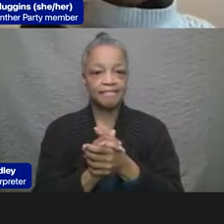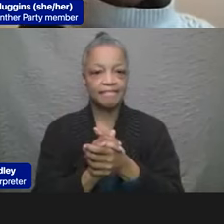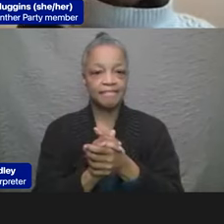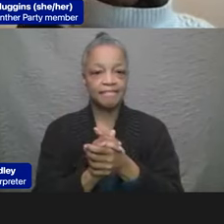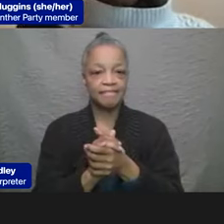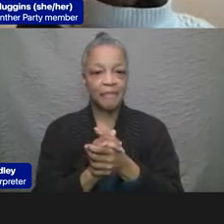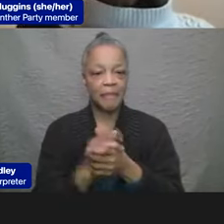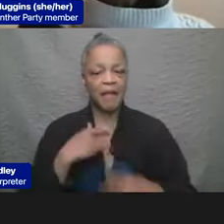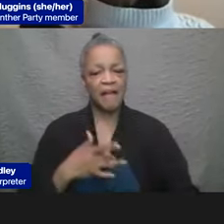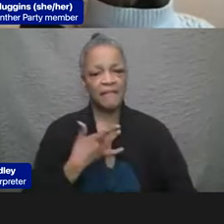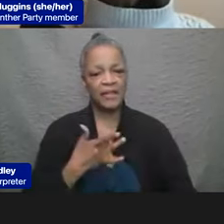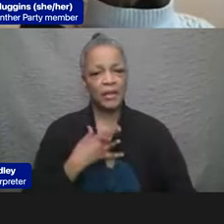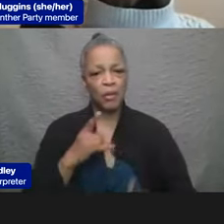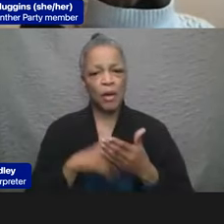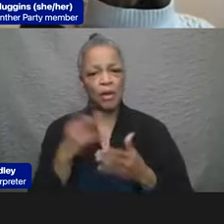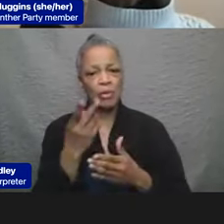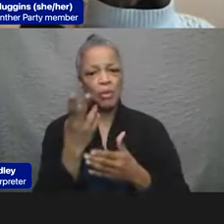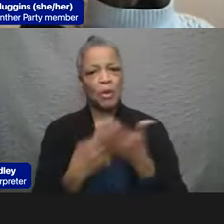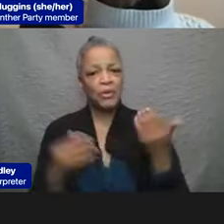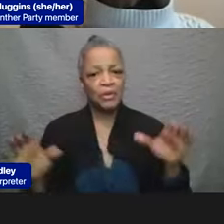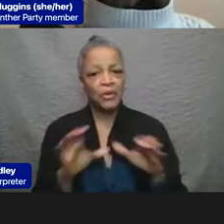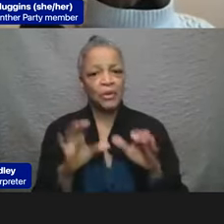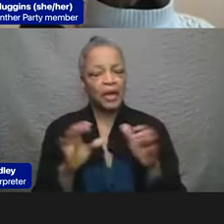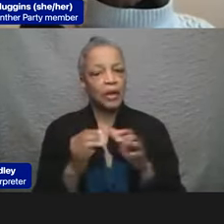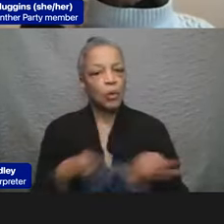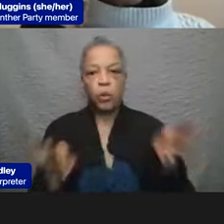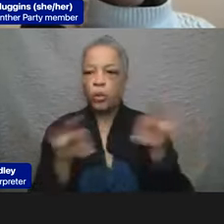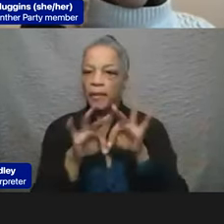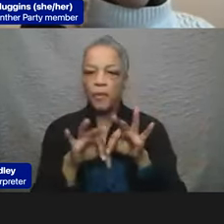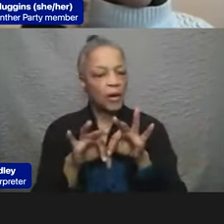I feel that what you both are doing is really very important.